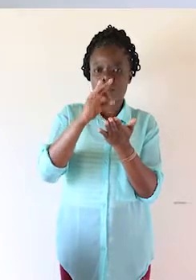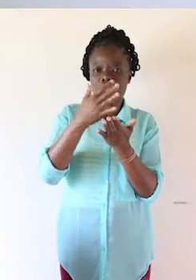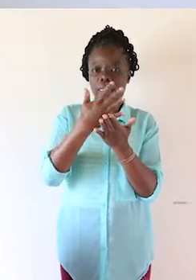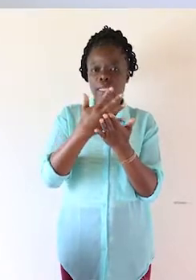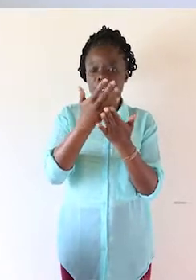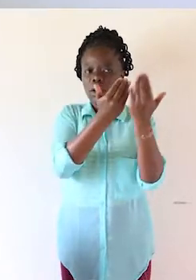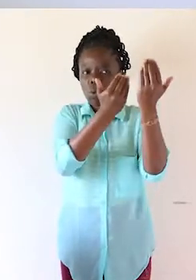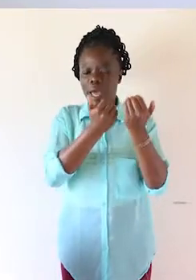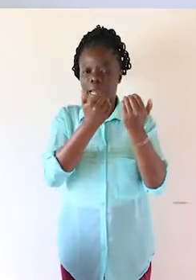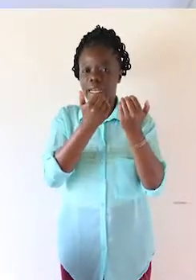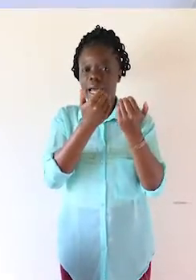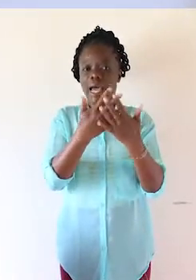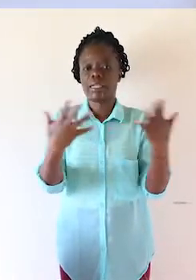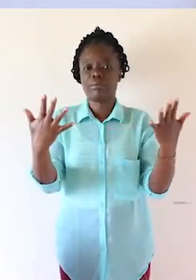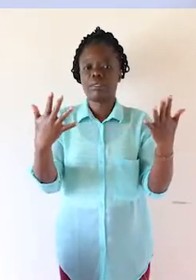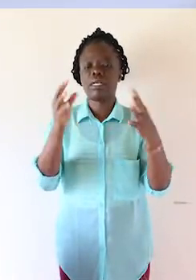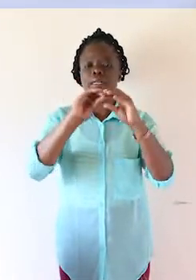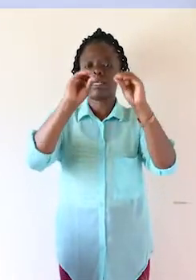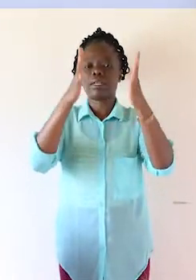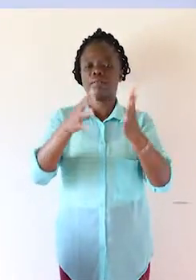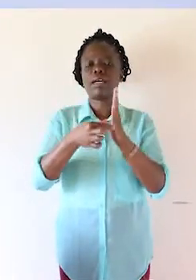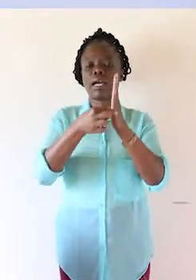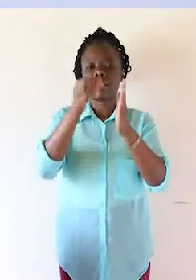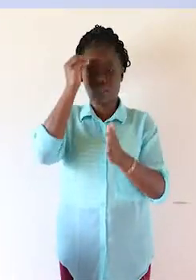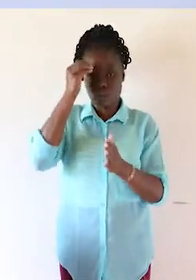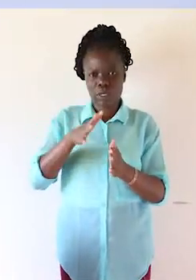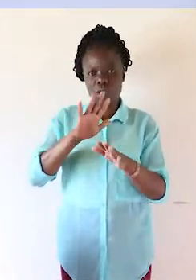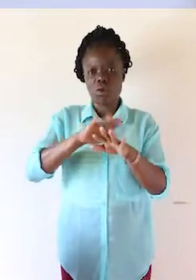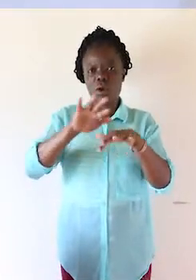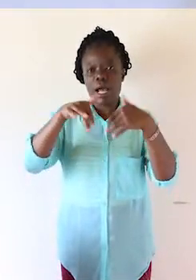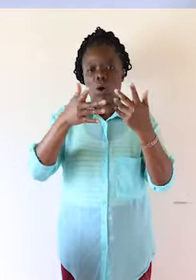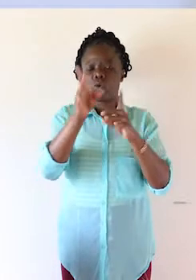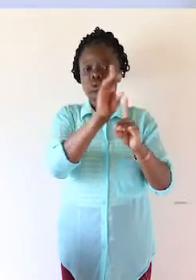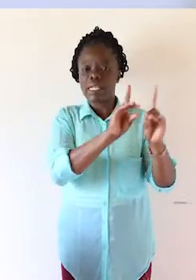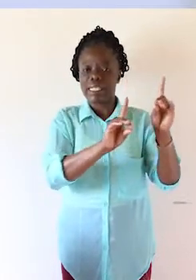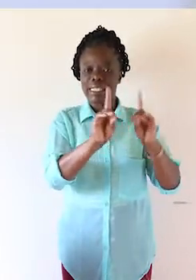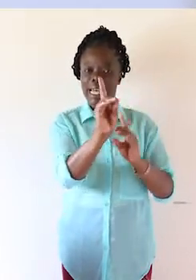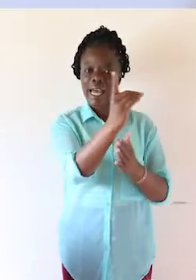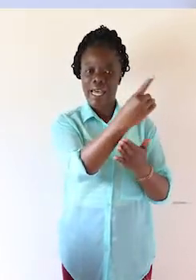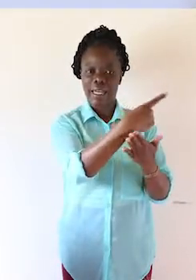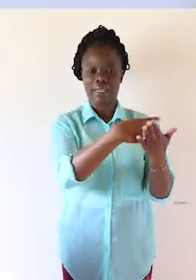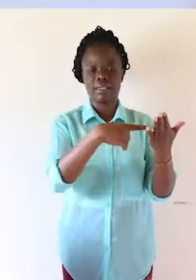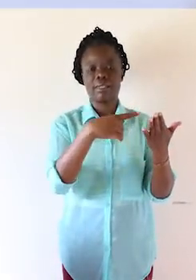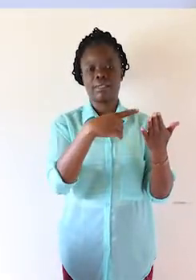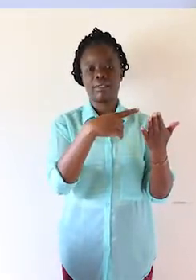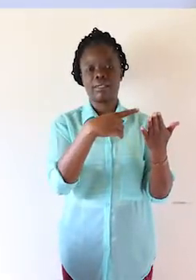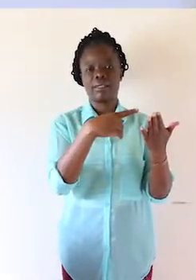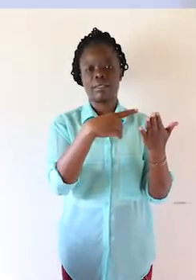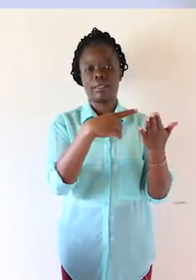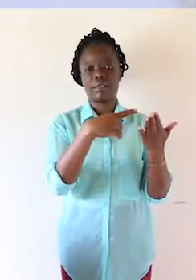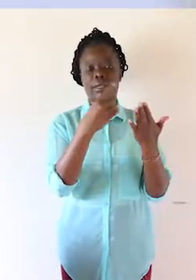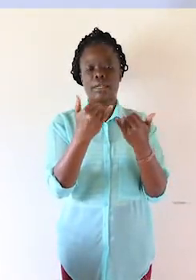of the required items. The intervener guides the learner how to design using